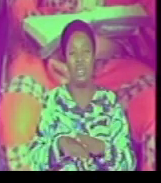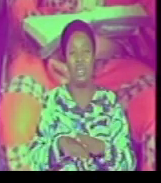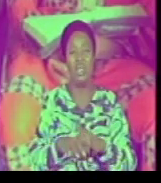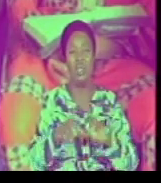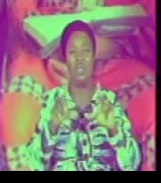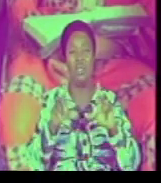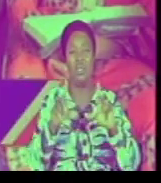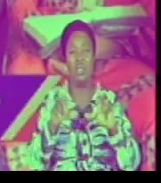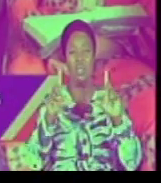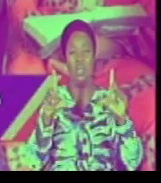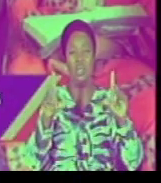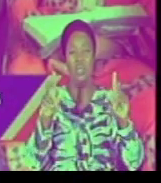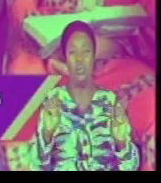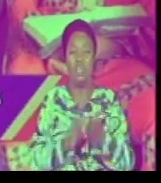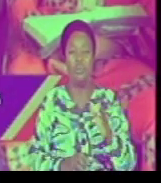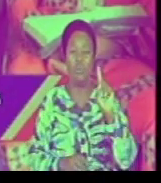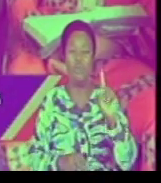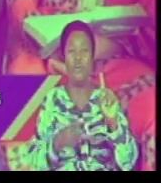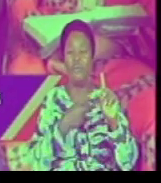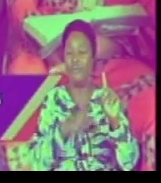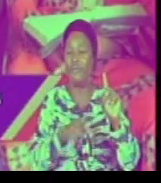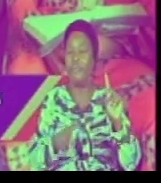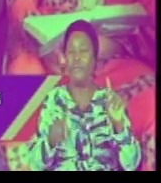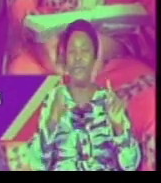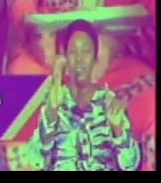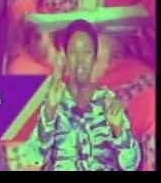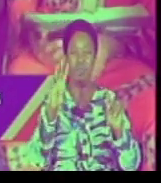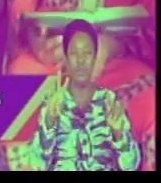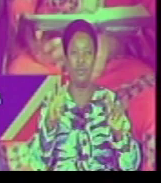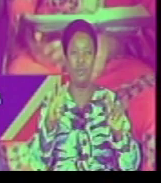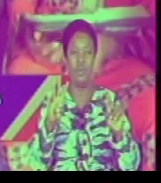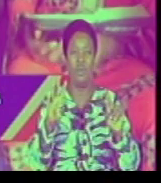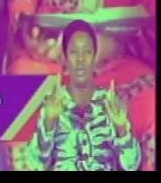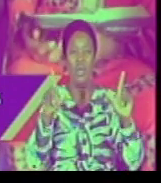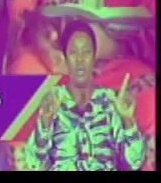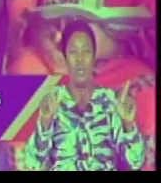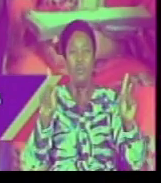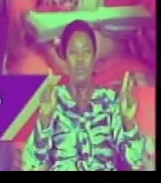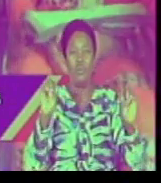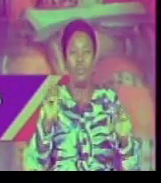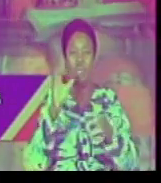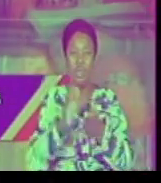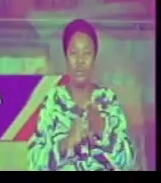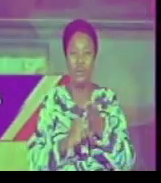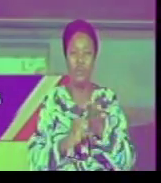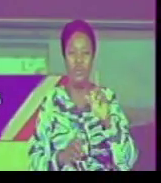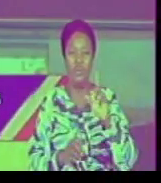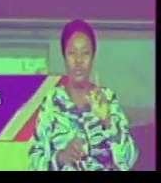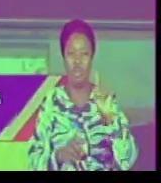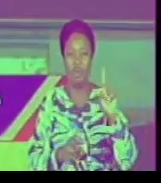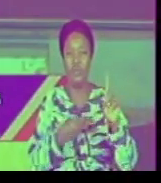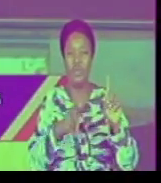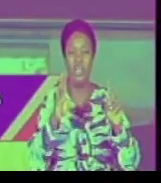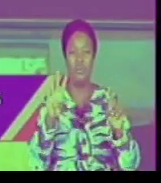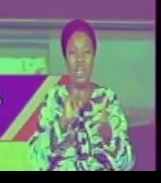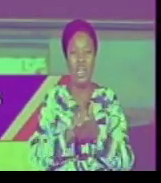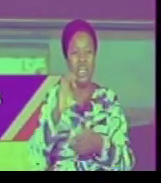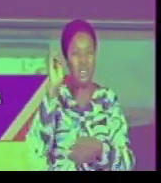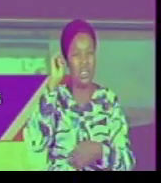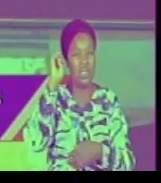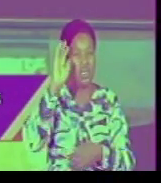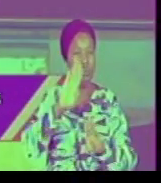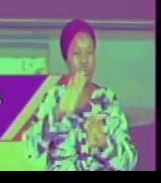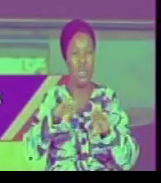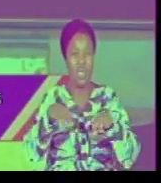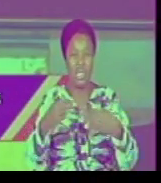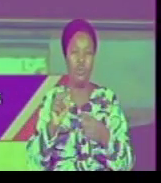verse 74. Luke chapter 1, verse 74. That ye will grant unto us,